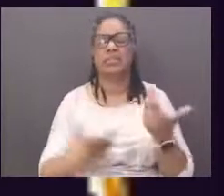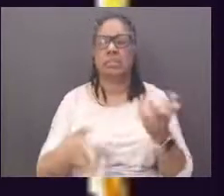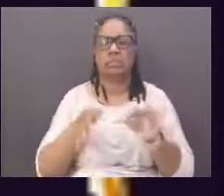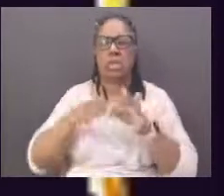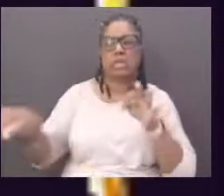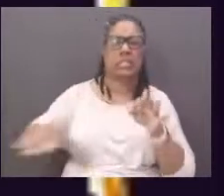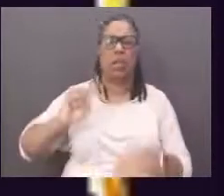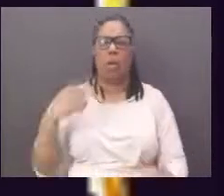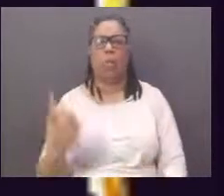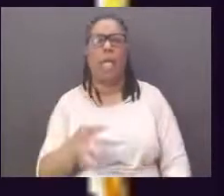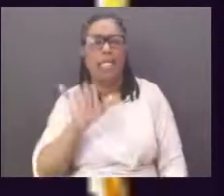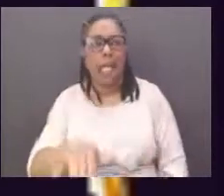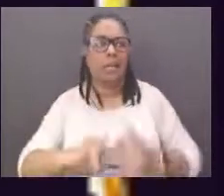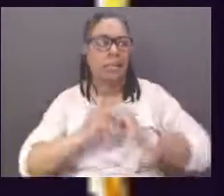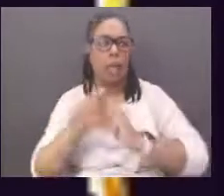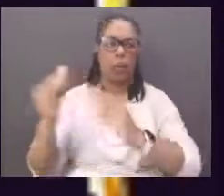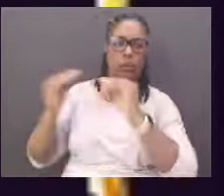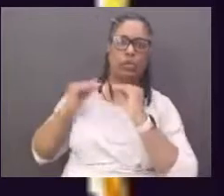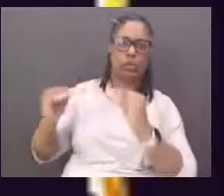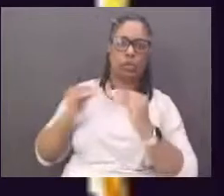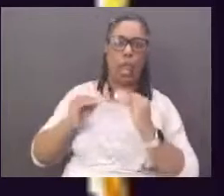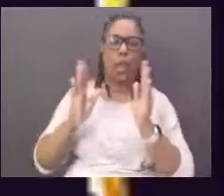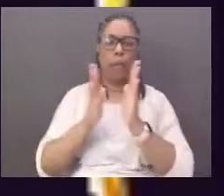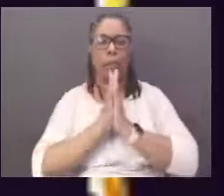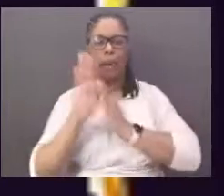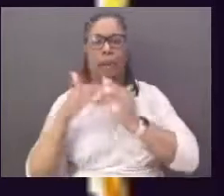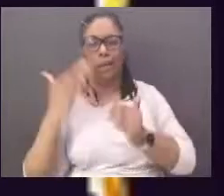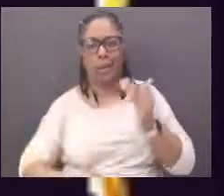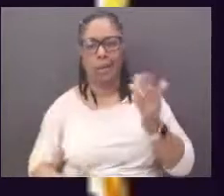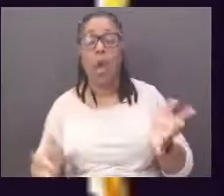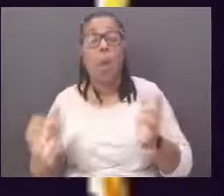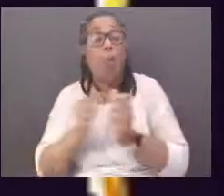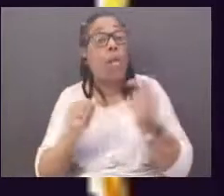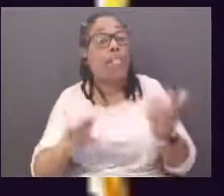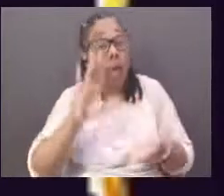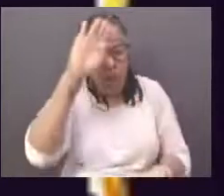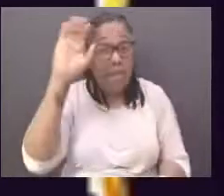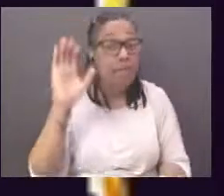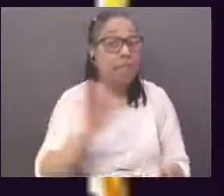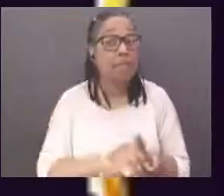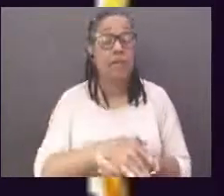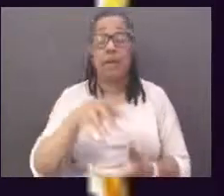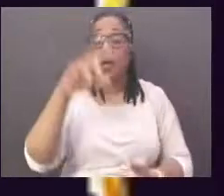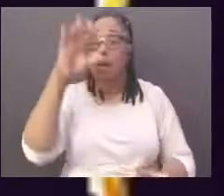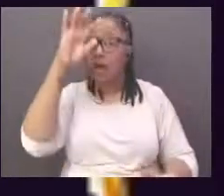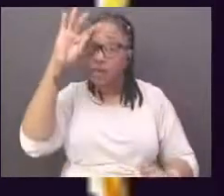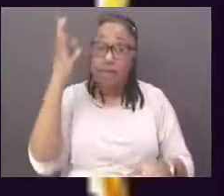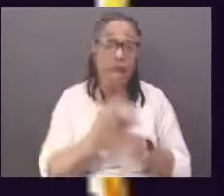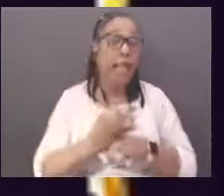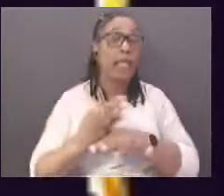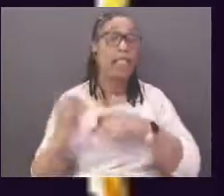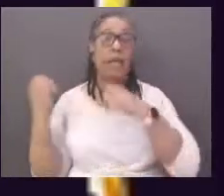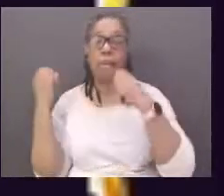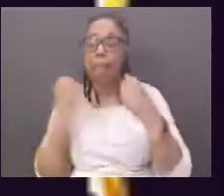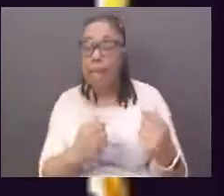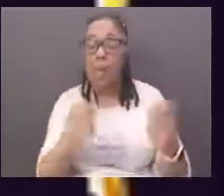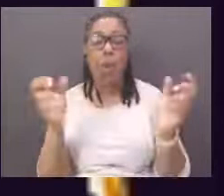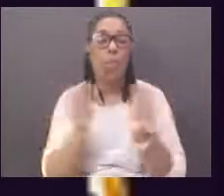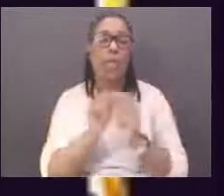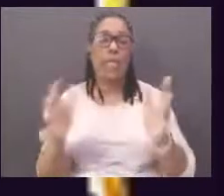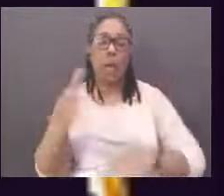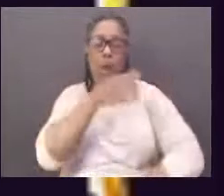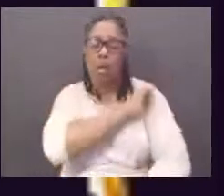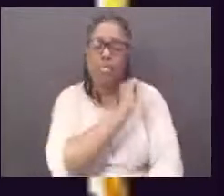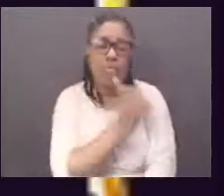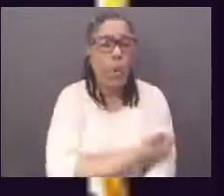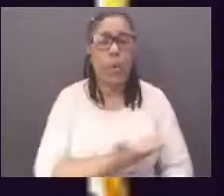we were taught to close a prayer. Without the faith, the power, the belief, and the authority behind the statement,